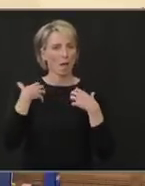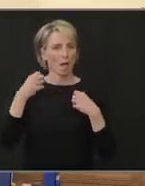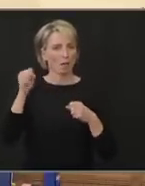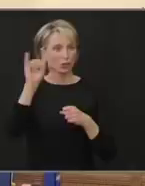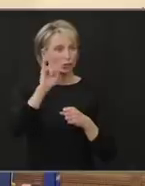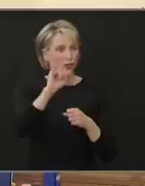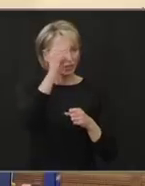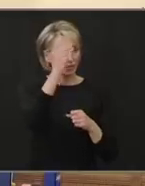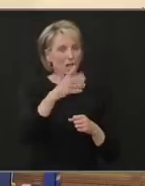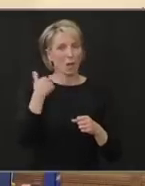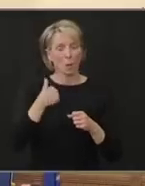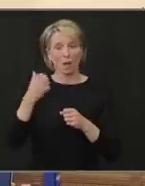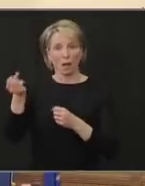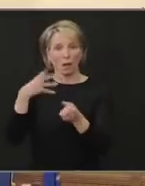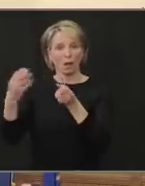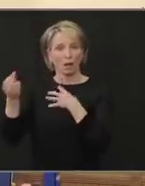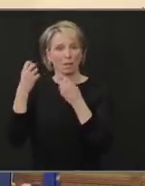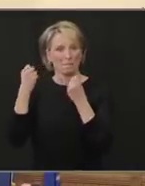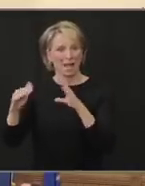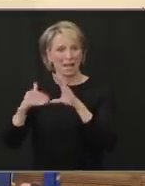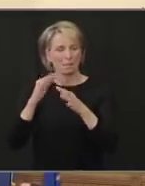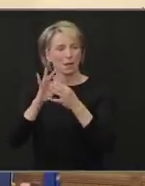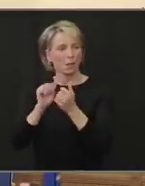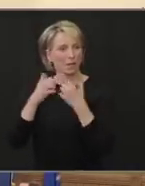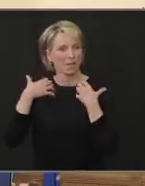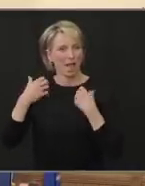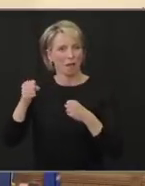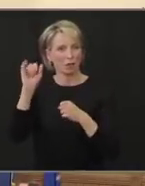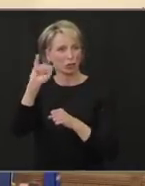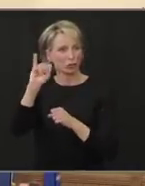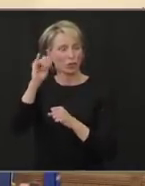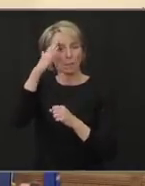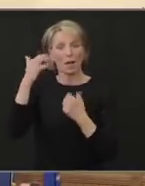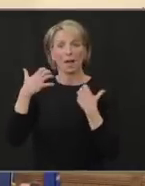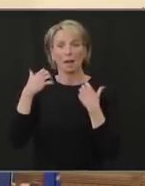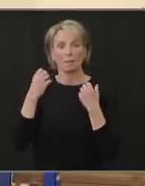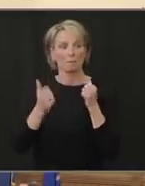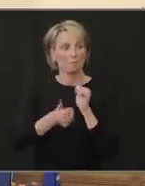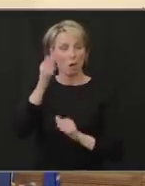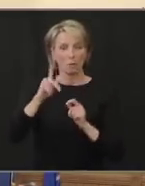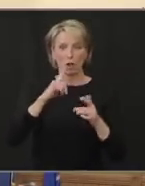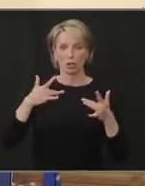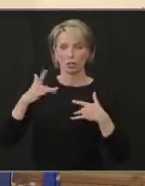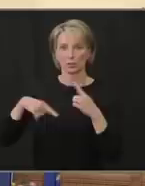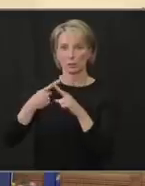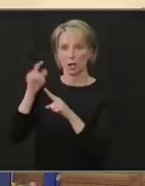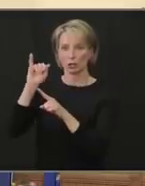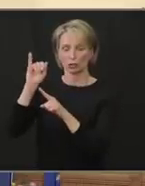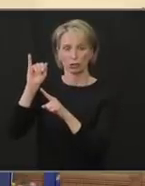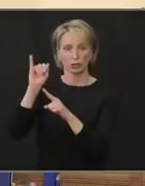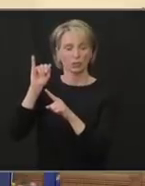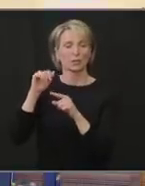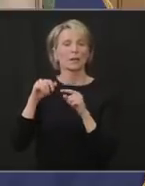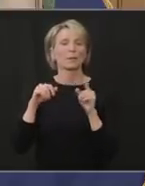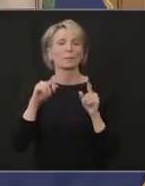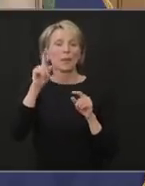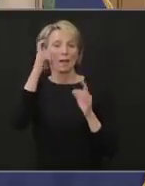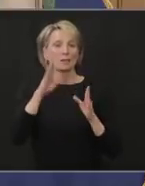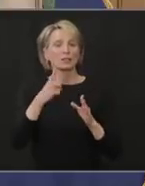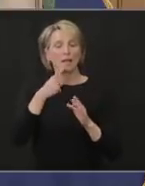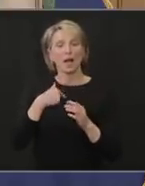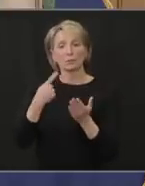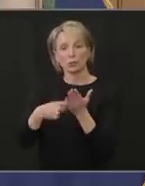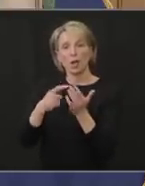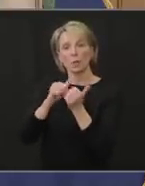emails about this one topic just because it really arguably affects more people than... I'm talking to Bob Clark, our general counsel. I'll see what authority I